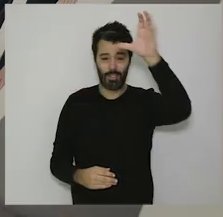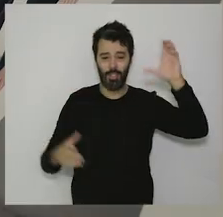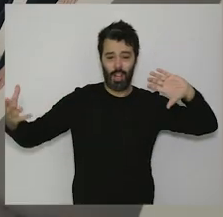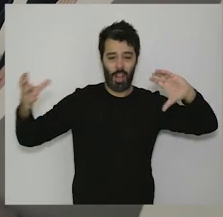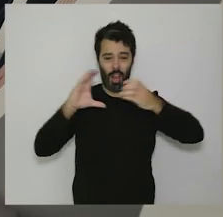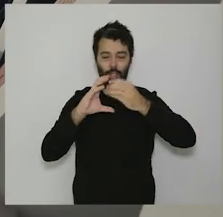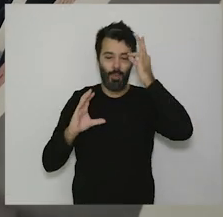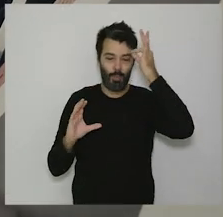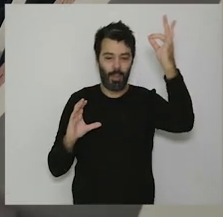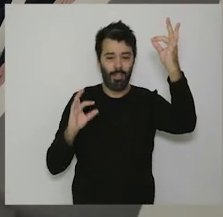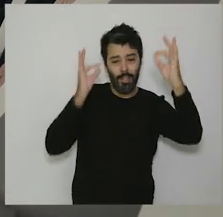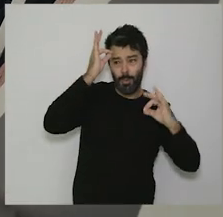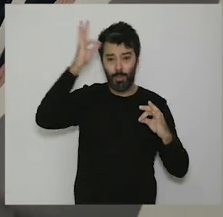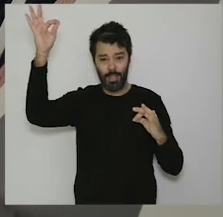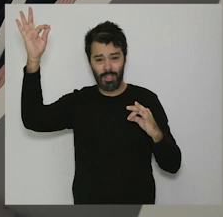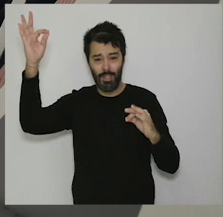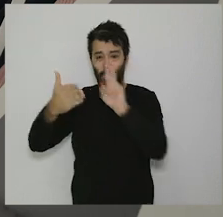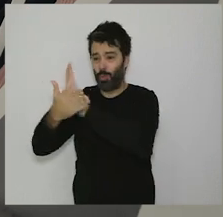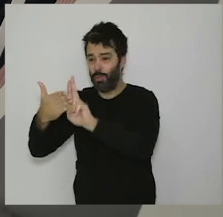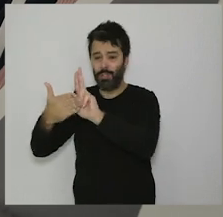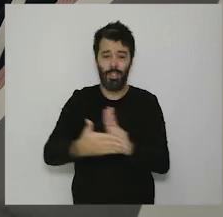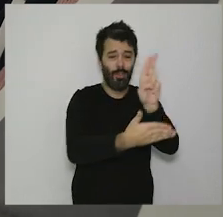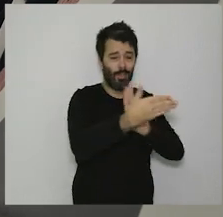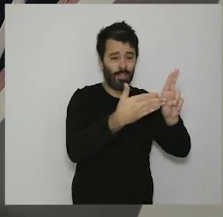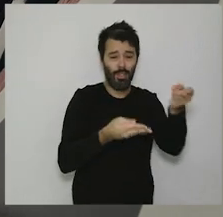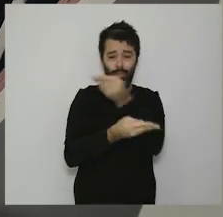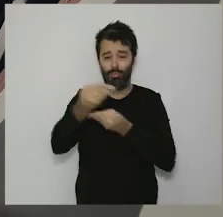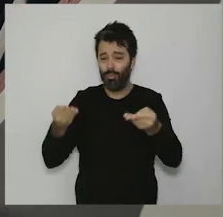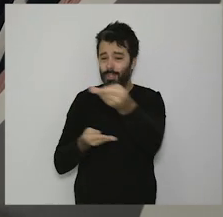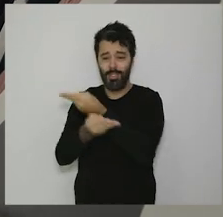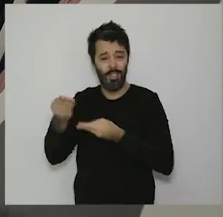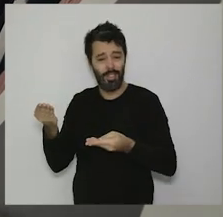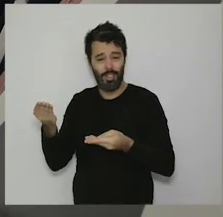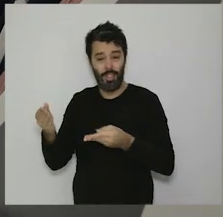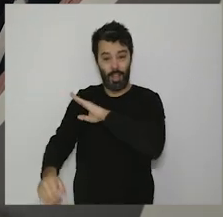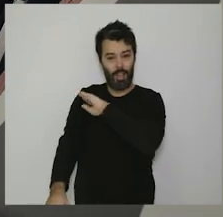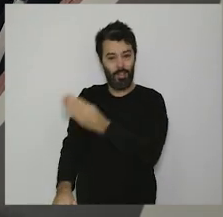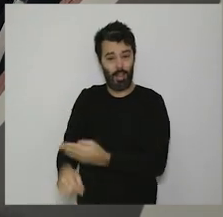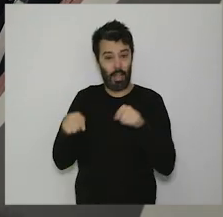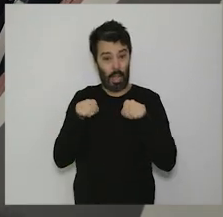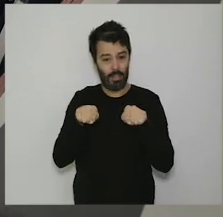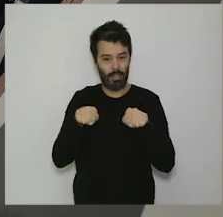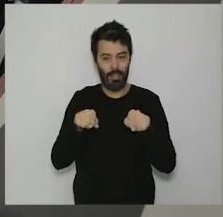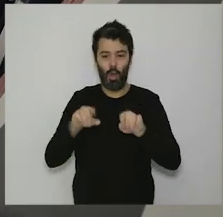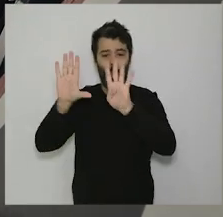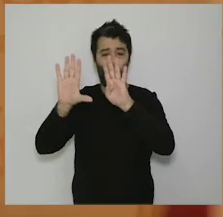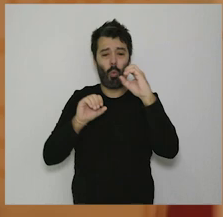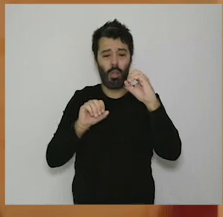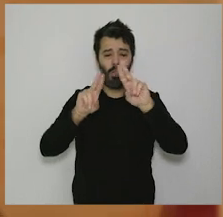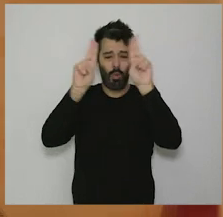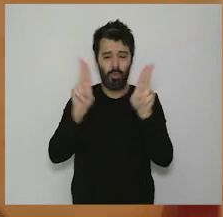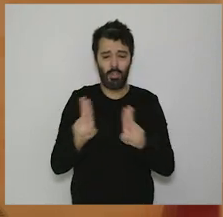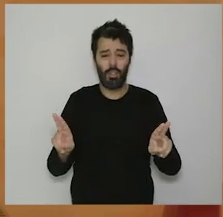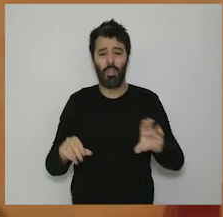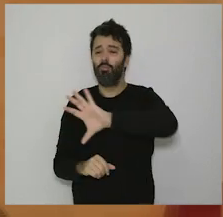The University of Aveiro, an innovative pioneer of knowledge sharing with its 90 nationalities, is a gathering